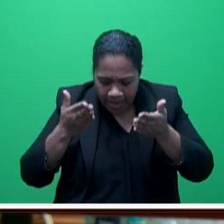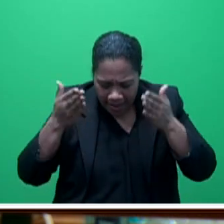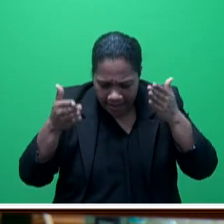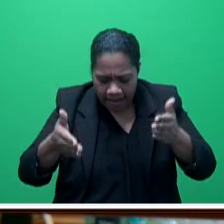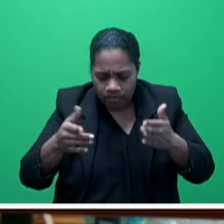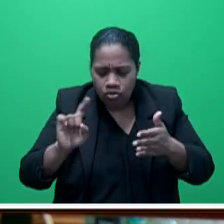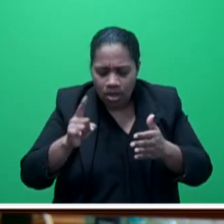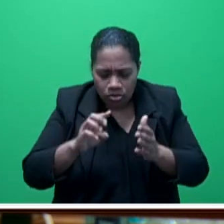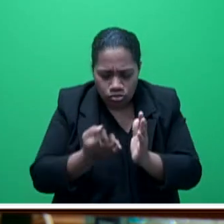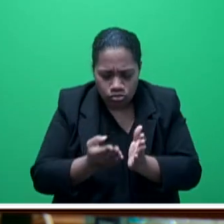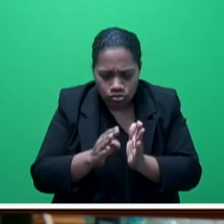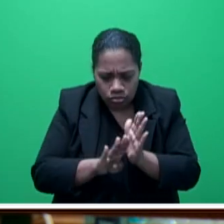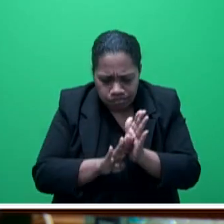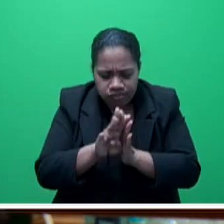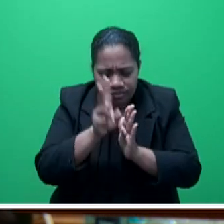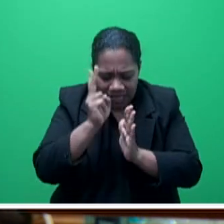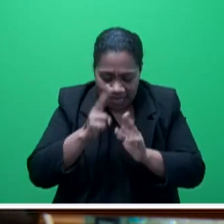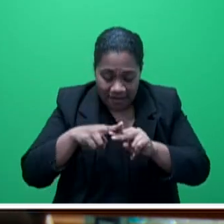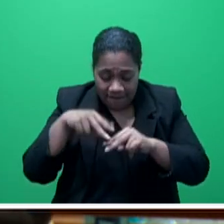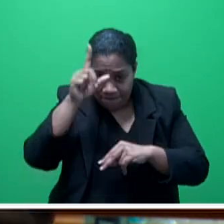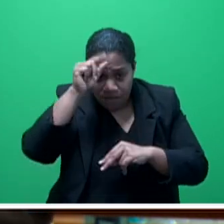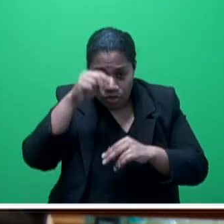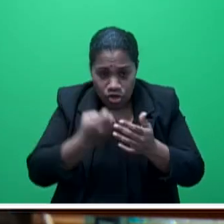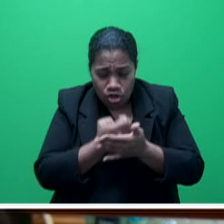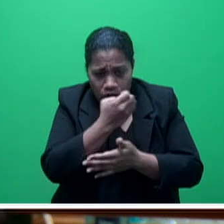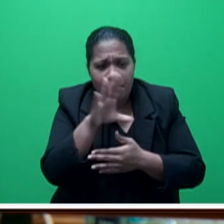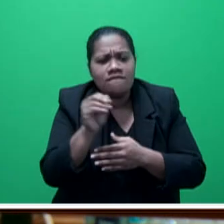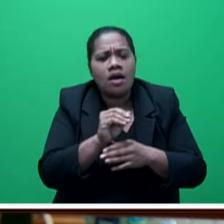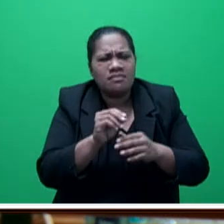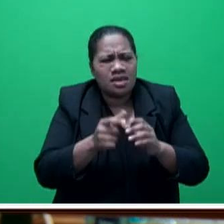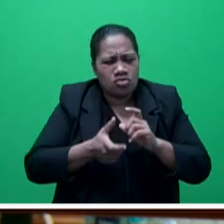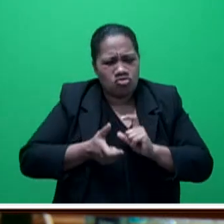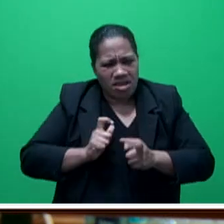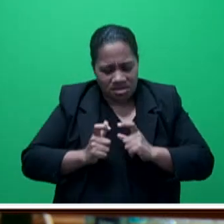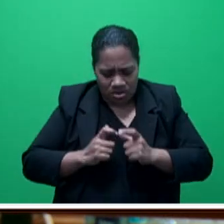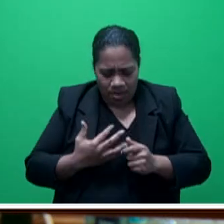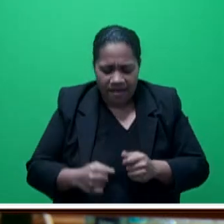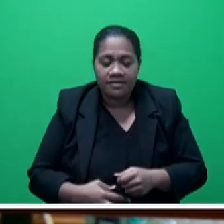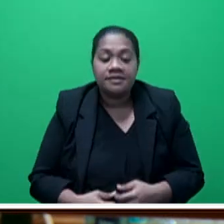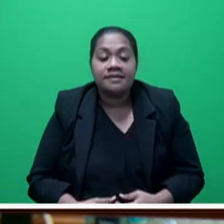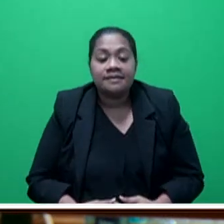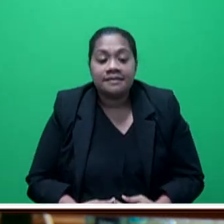economy from this global health crisis. Honourable Speaker, to summarize the